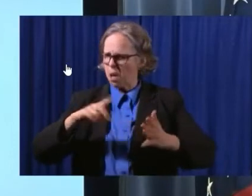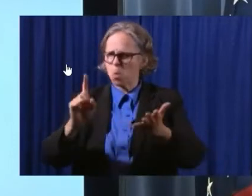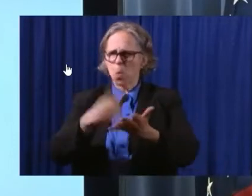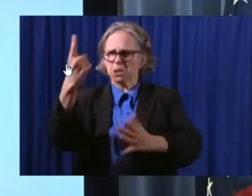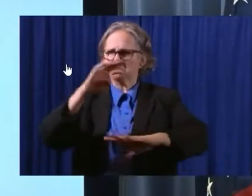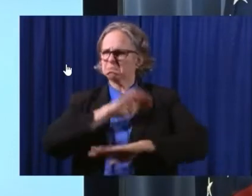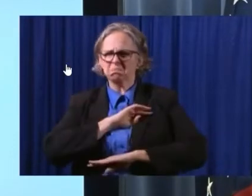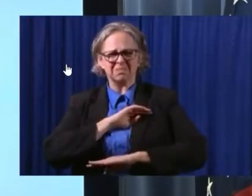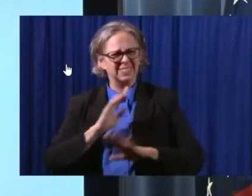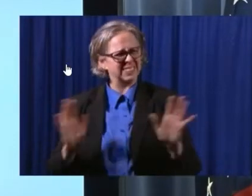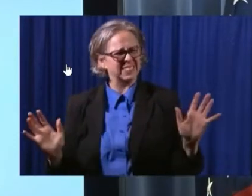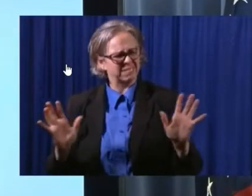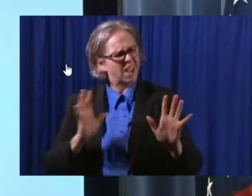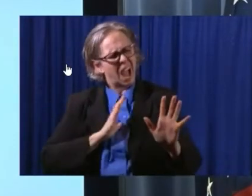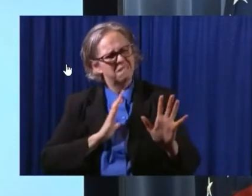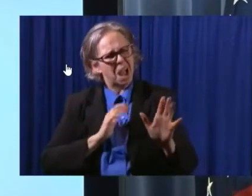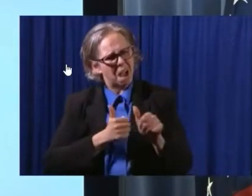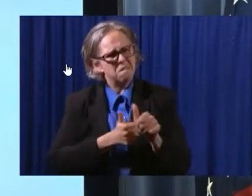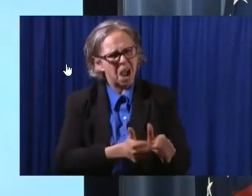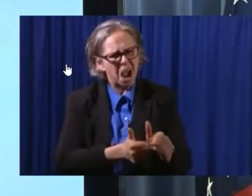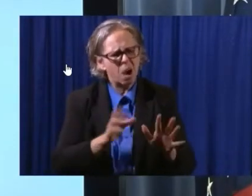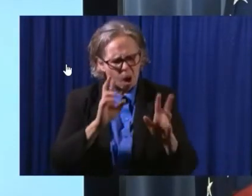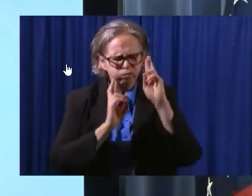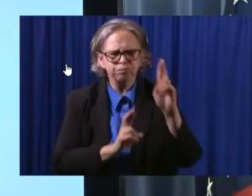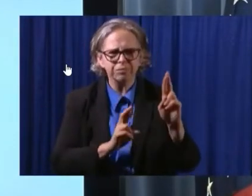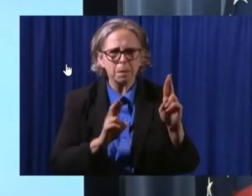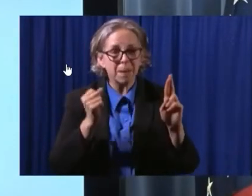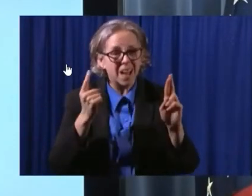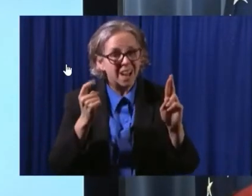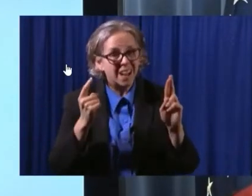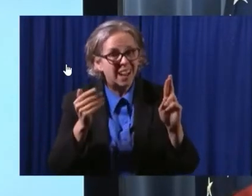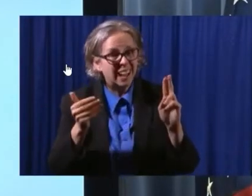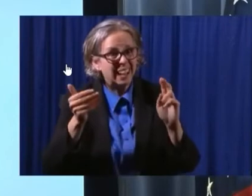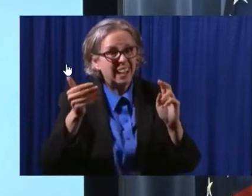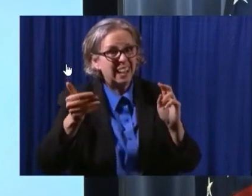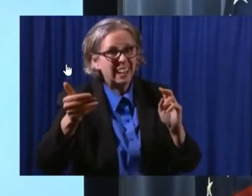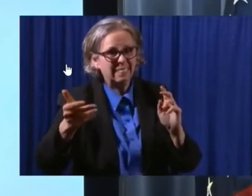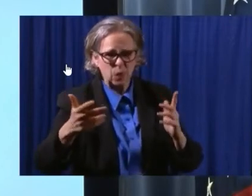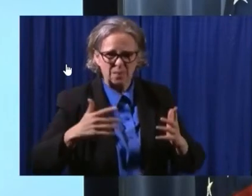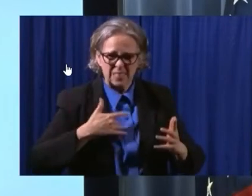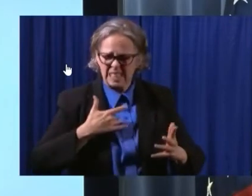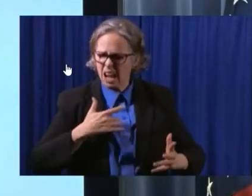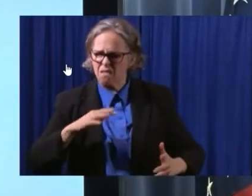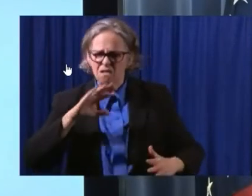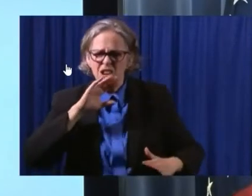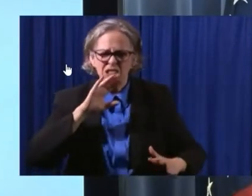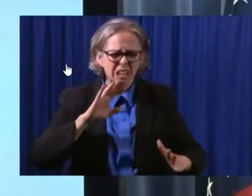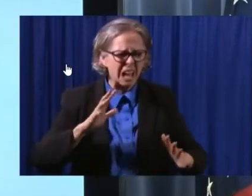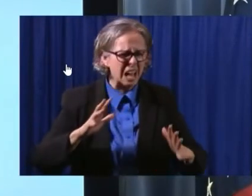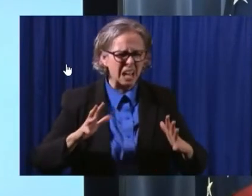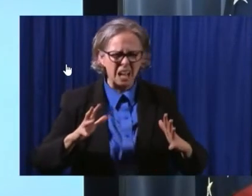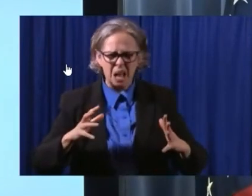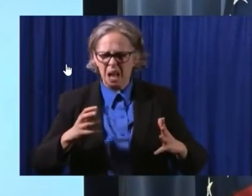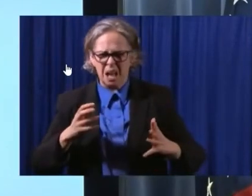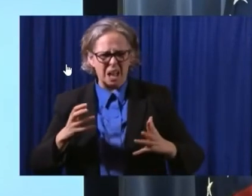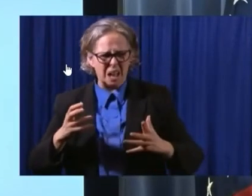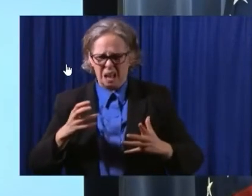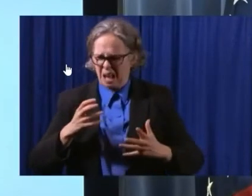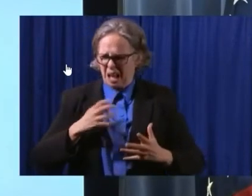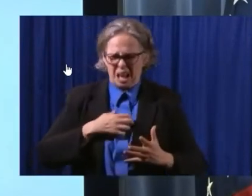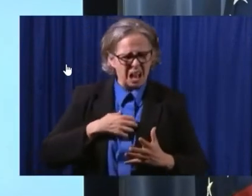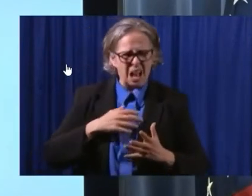determine your children's outlook. If you're frustrated, share that in private. Don't share your frustration with your kids. Set them up for success